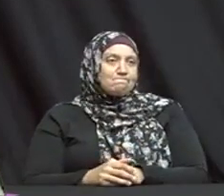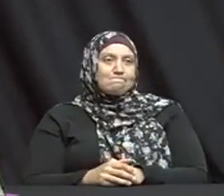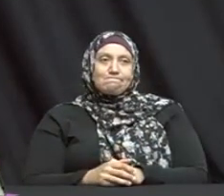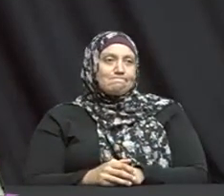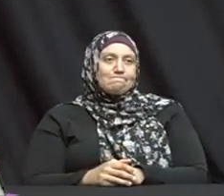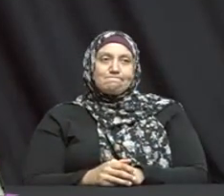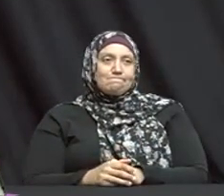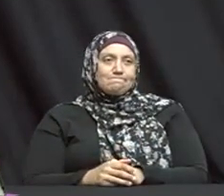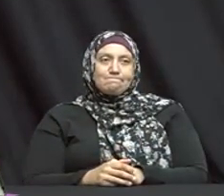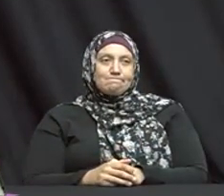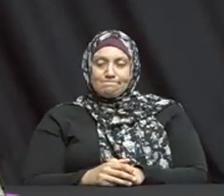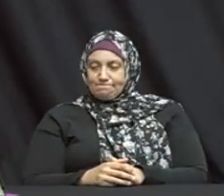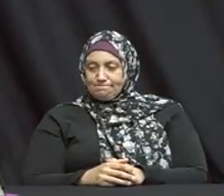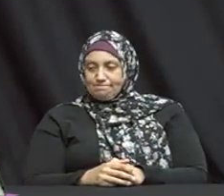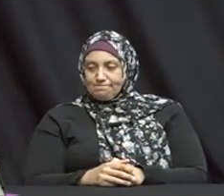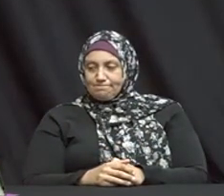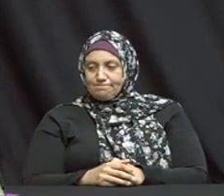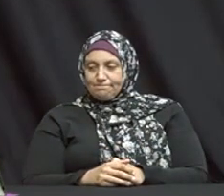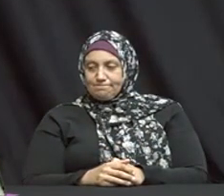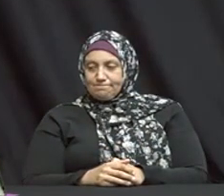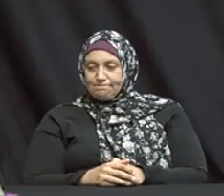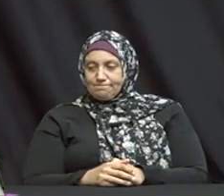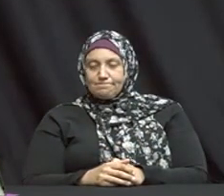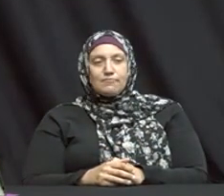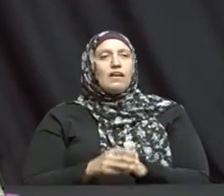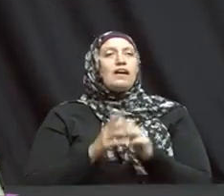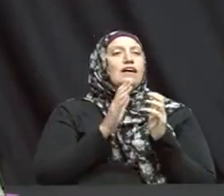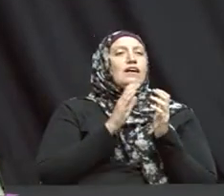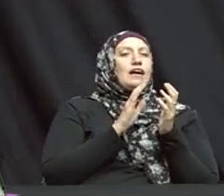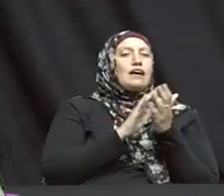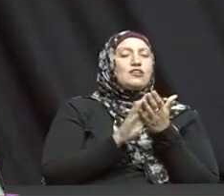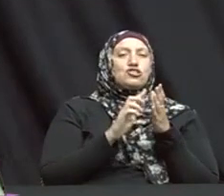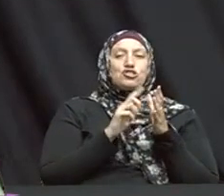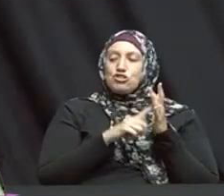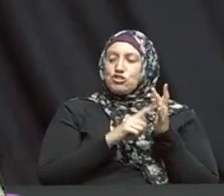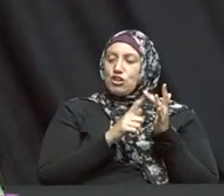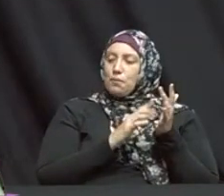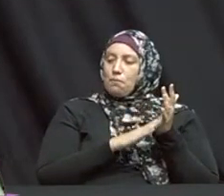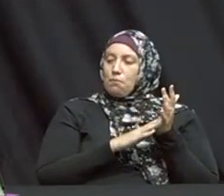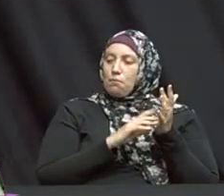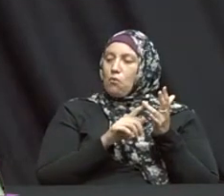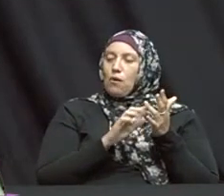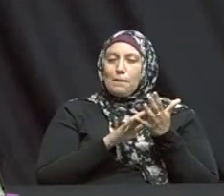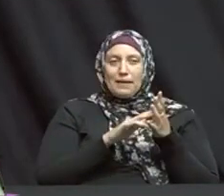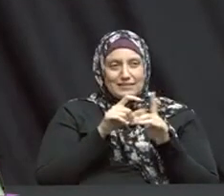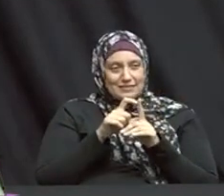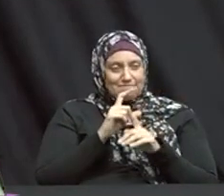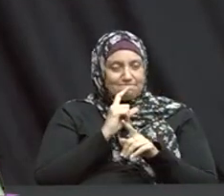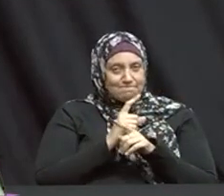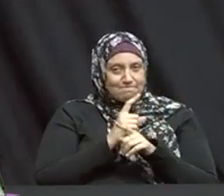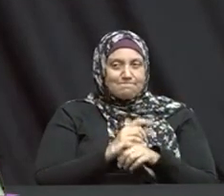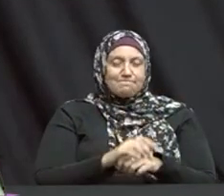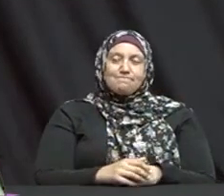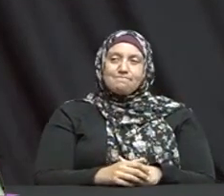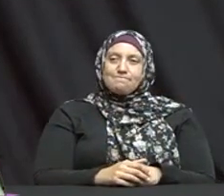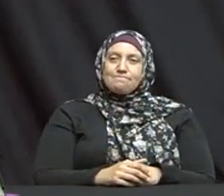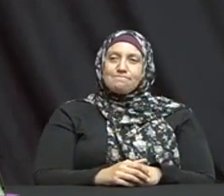Maulana, just on what Hajdani said, by way of elaborating, and I think just